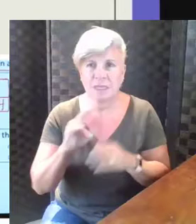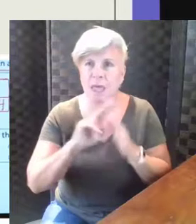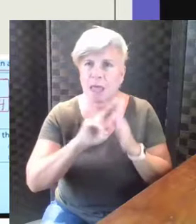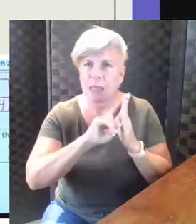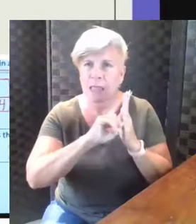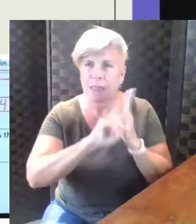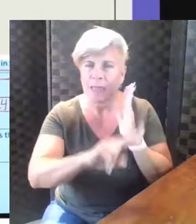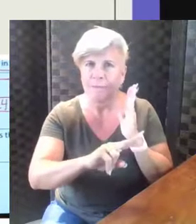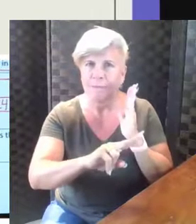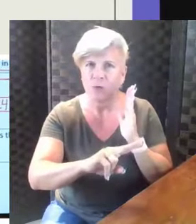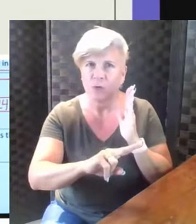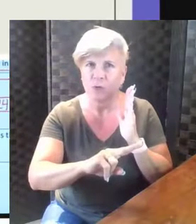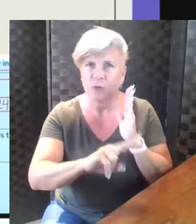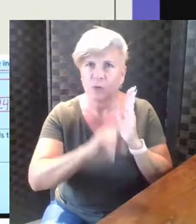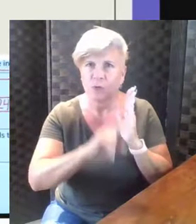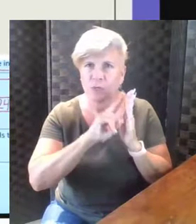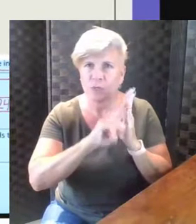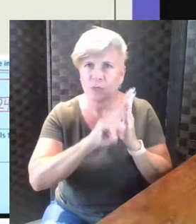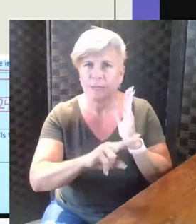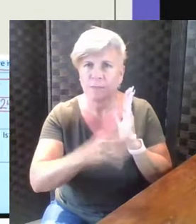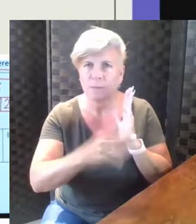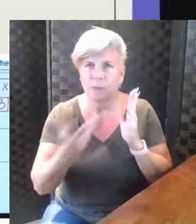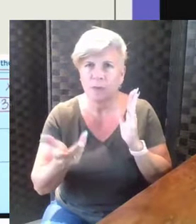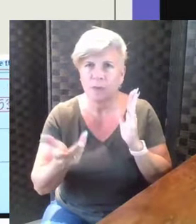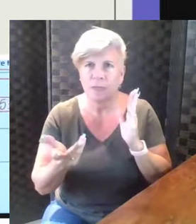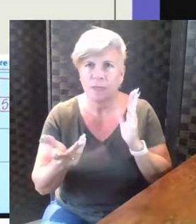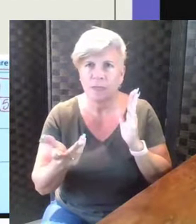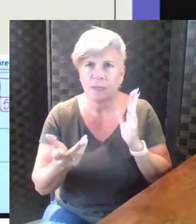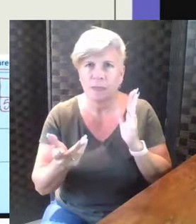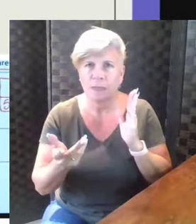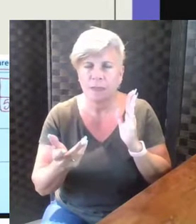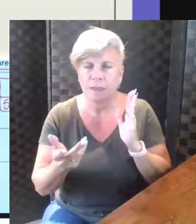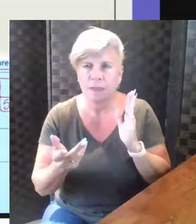77, what's missing in our answer here?